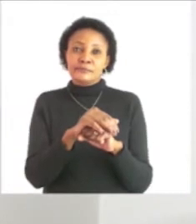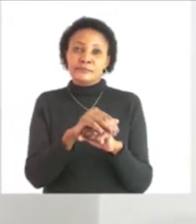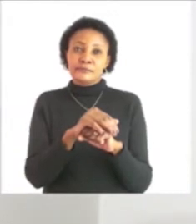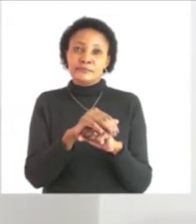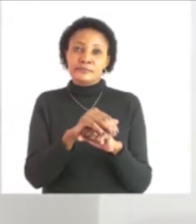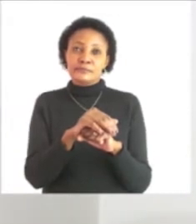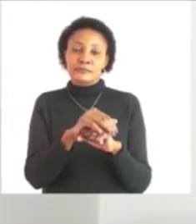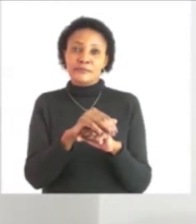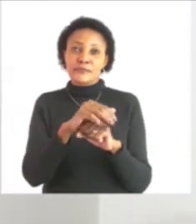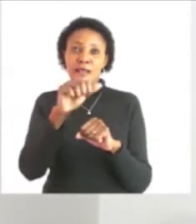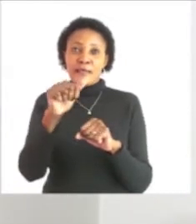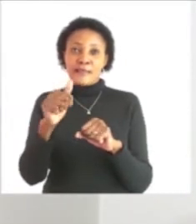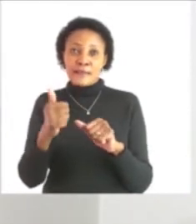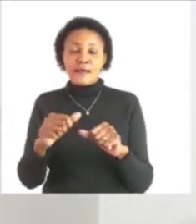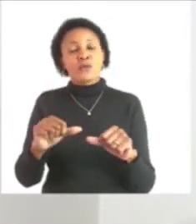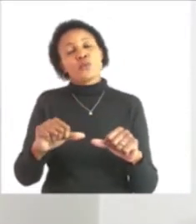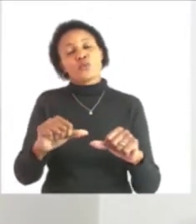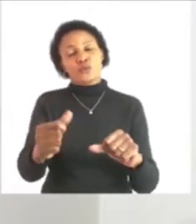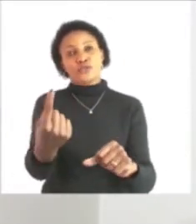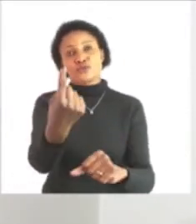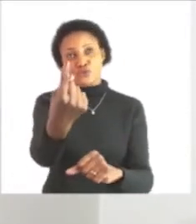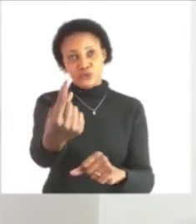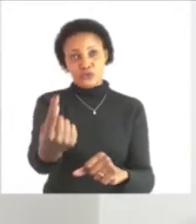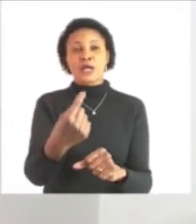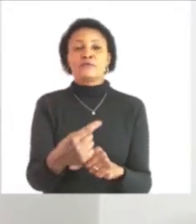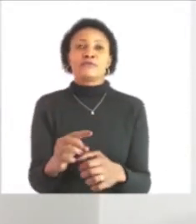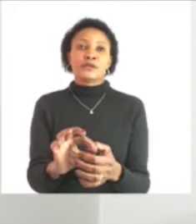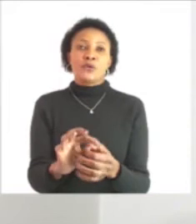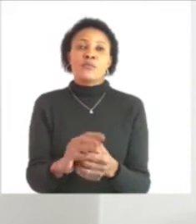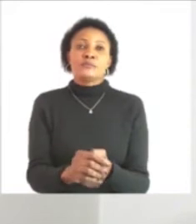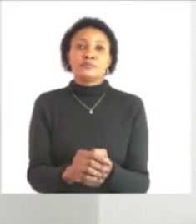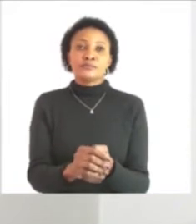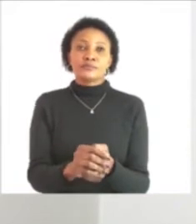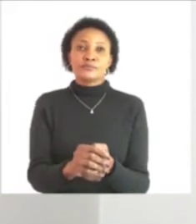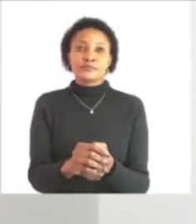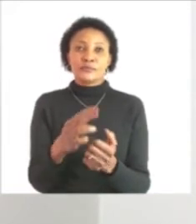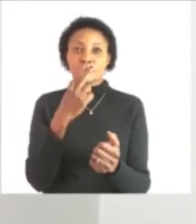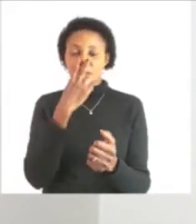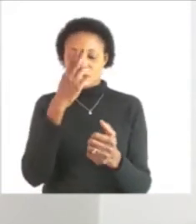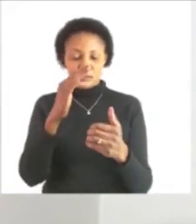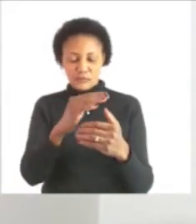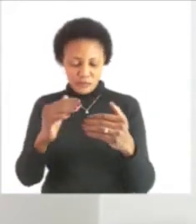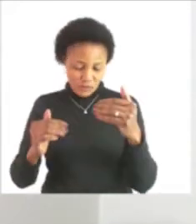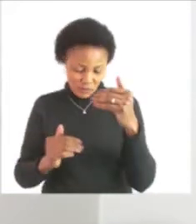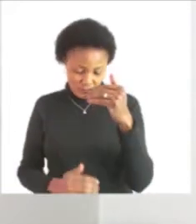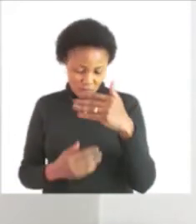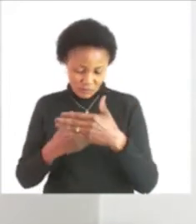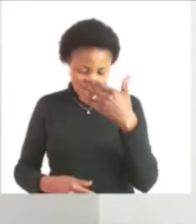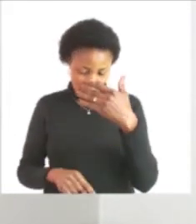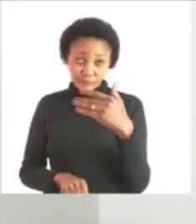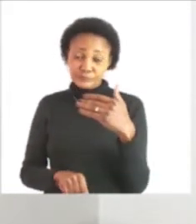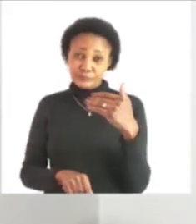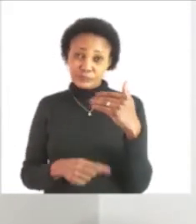I will leave you to do the rest yourself at home. But if you look down at the bottom of the page, you